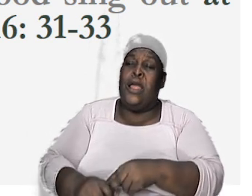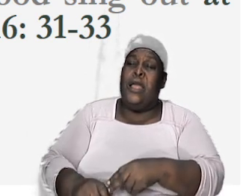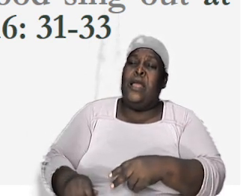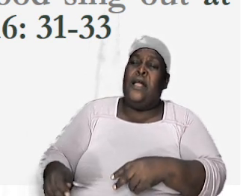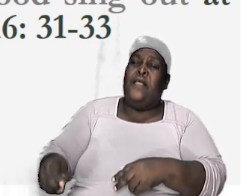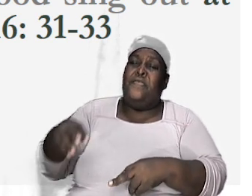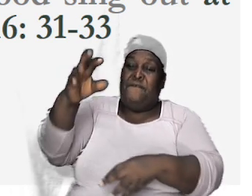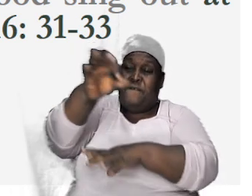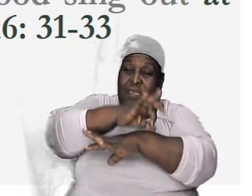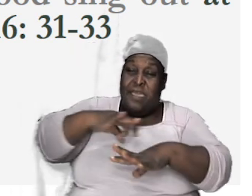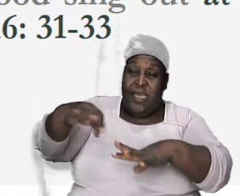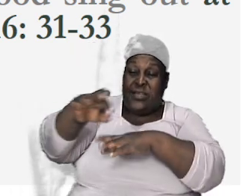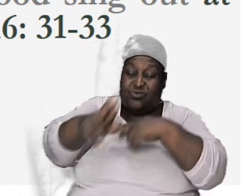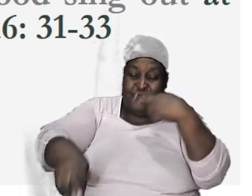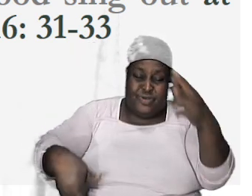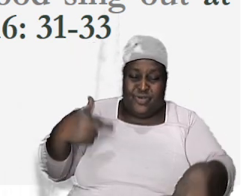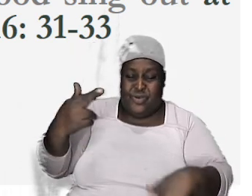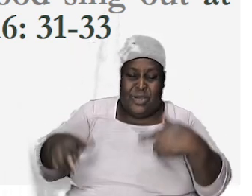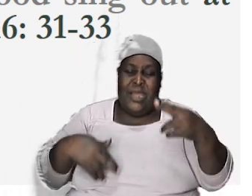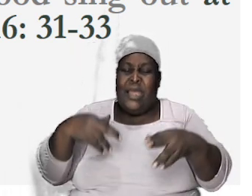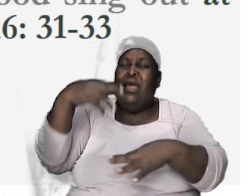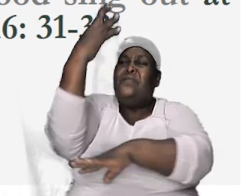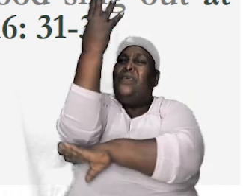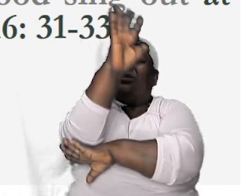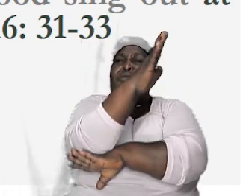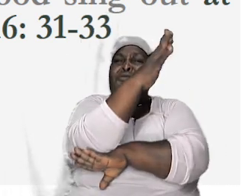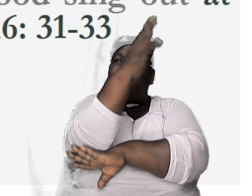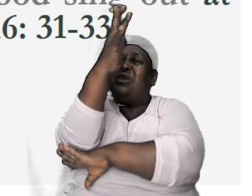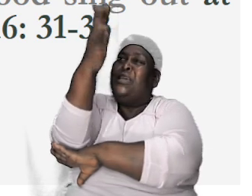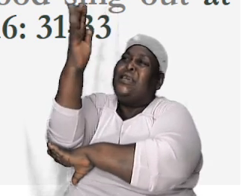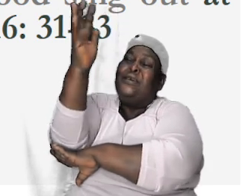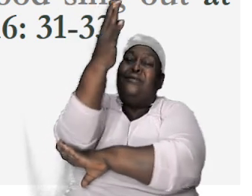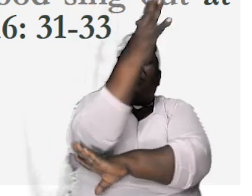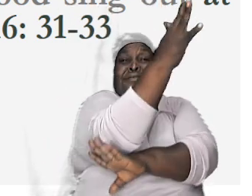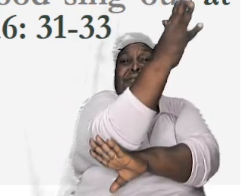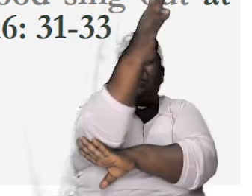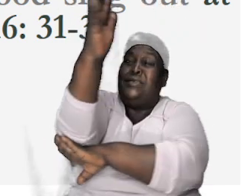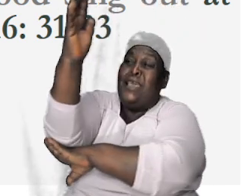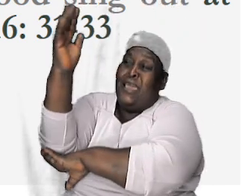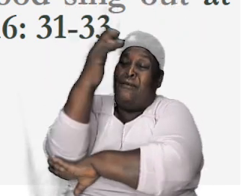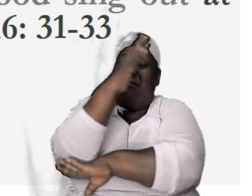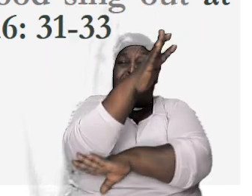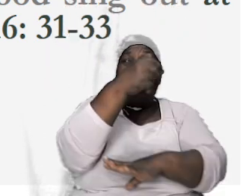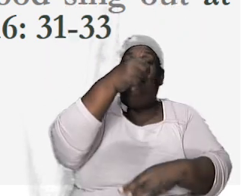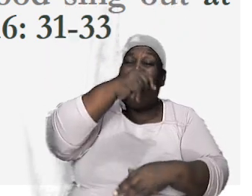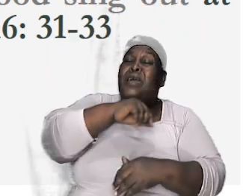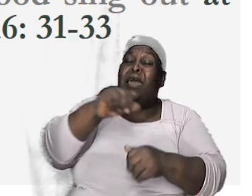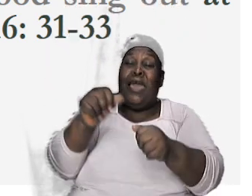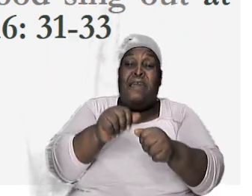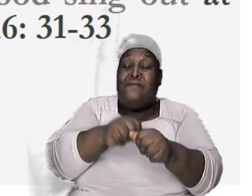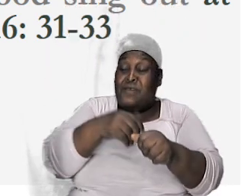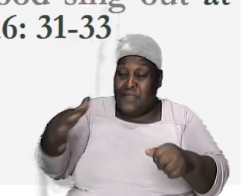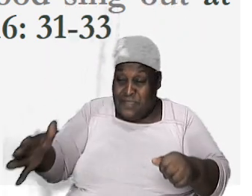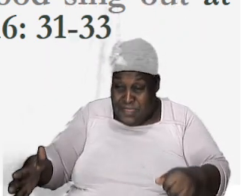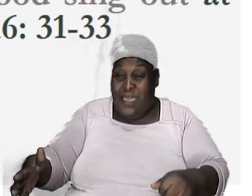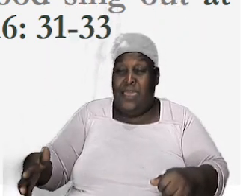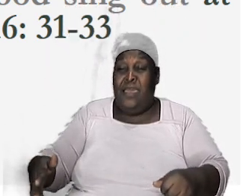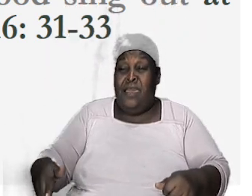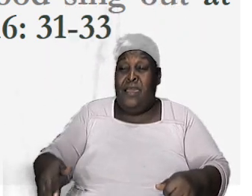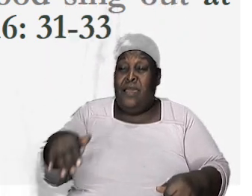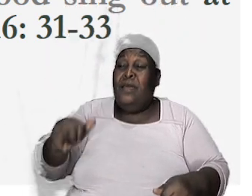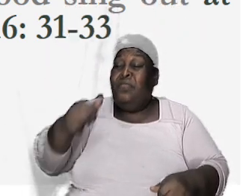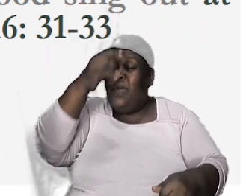fields rejoice. The Bible says, the trees sing out. What is happening here? All of creation is giving